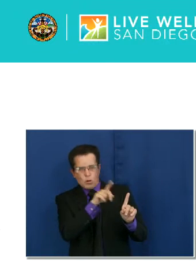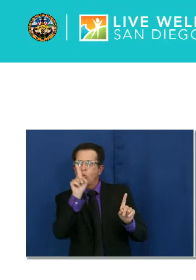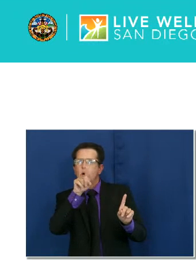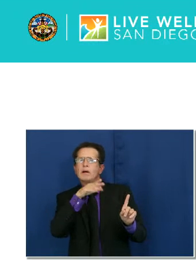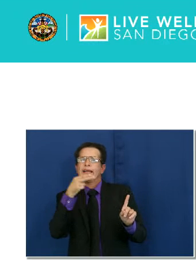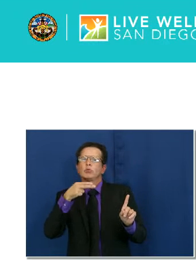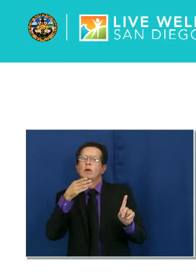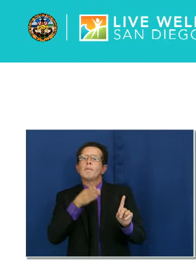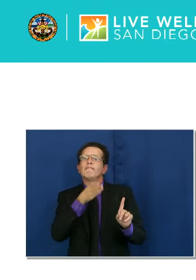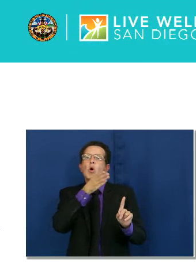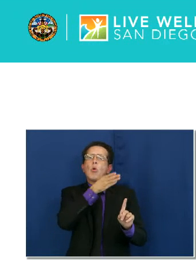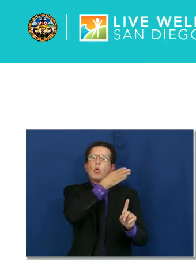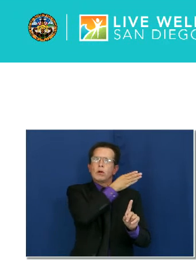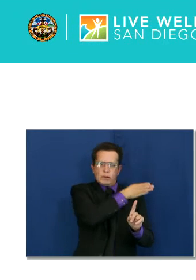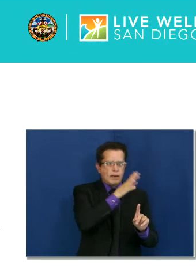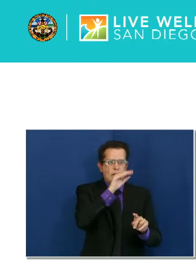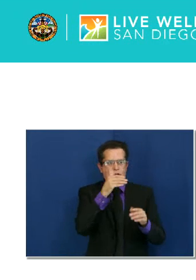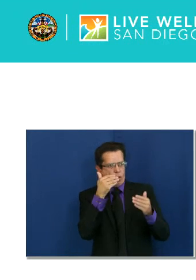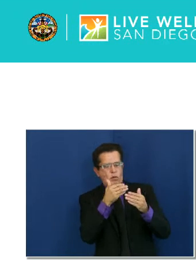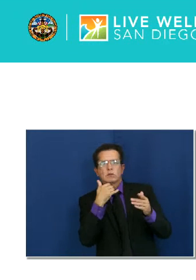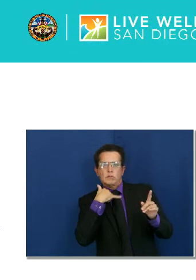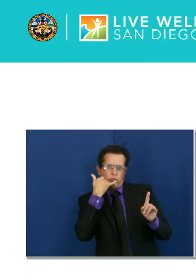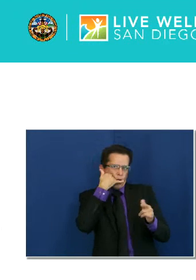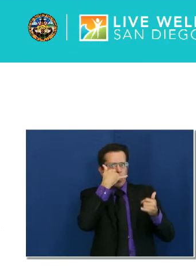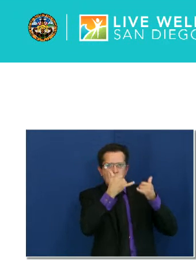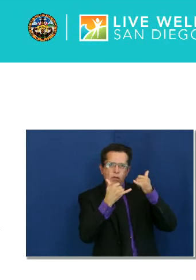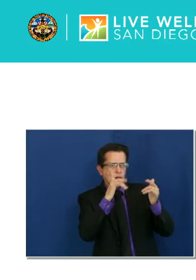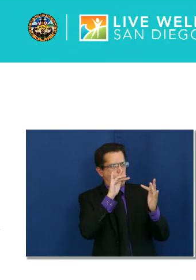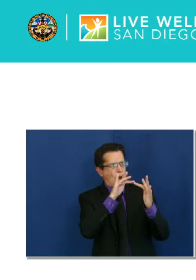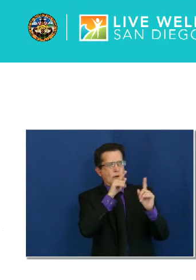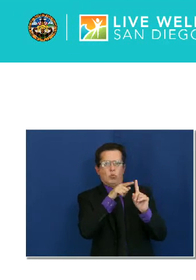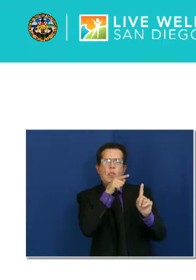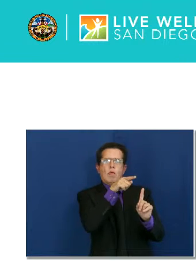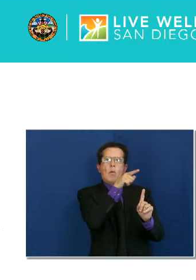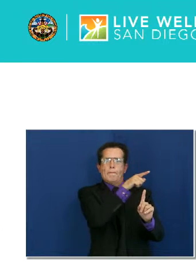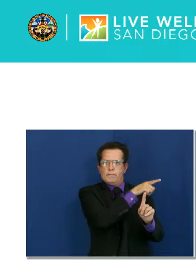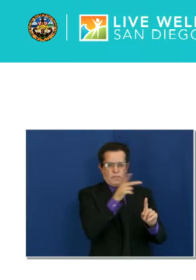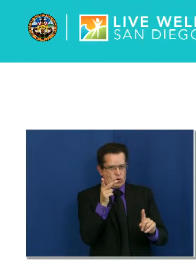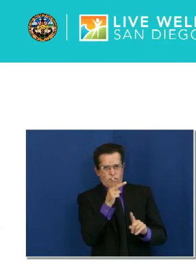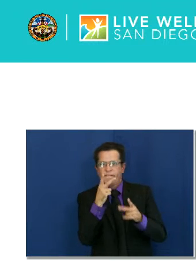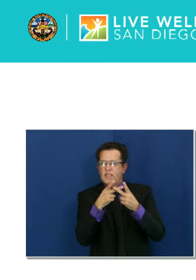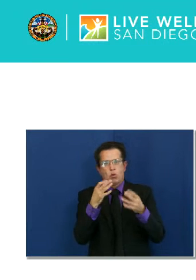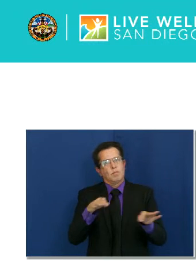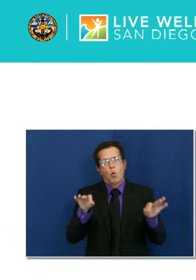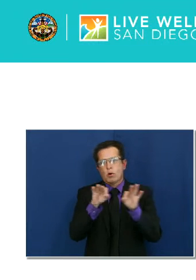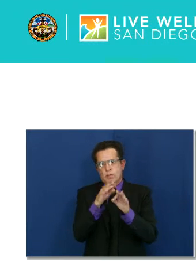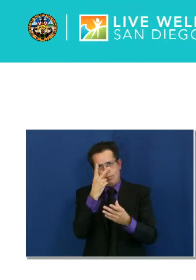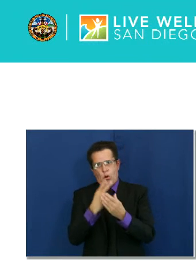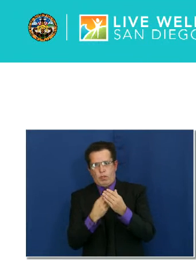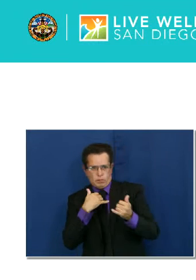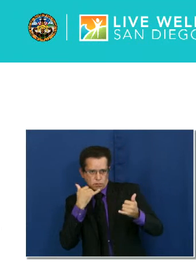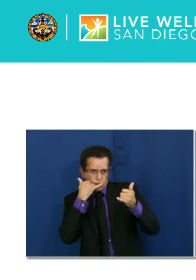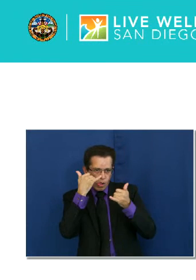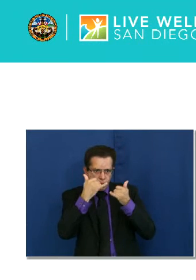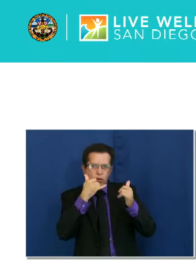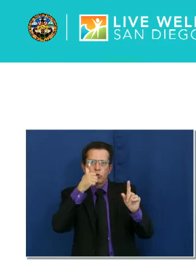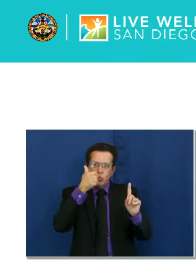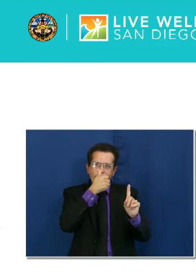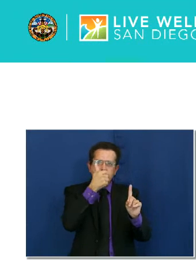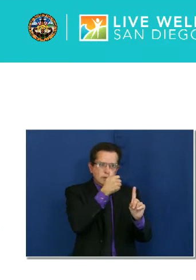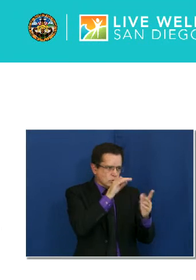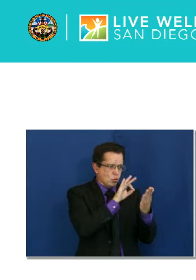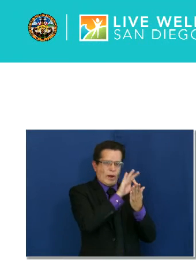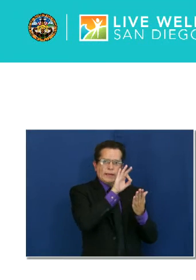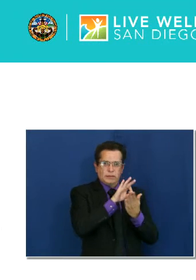our ability to reach out and contact those folks who were exposed. The two go together, but our close contacts tracing is